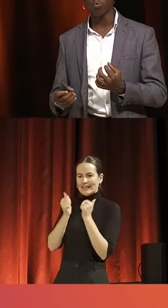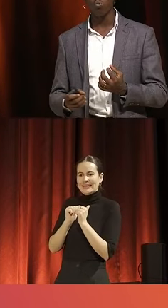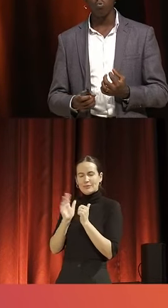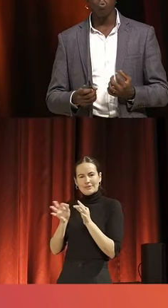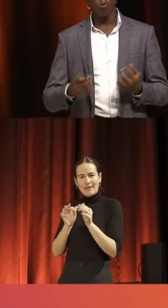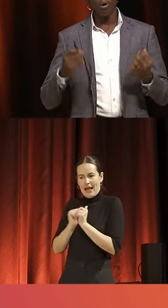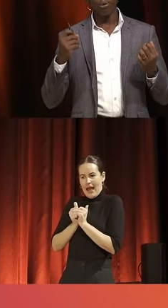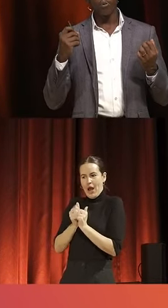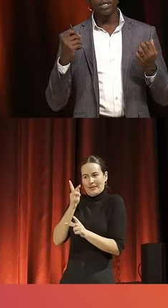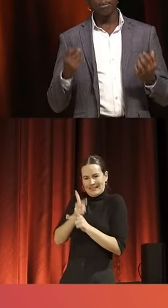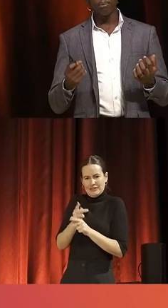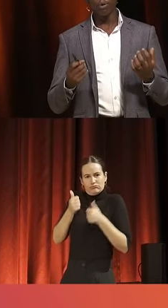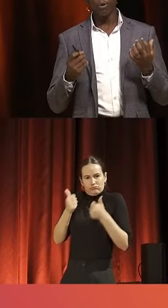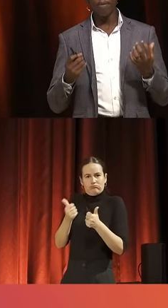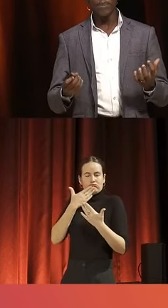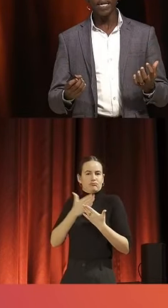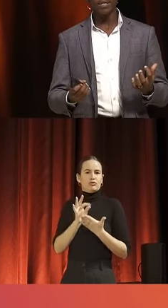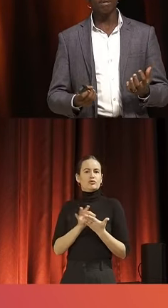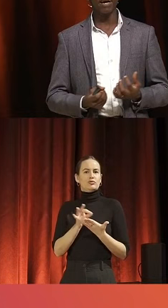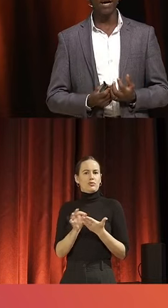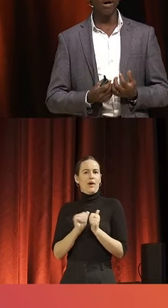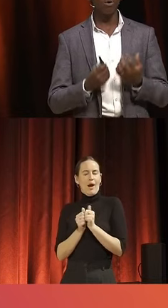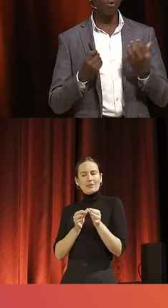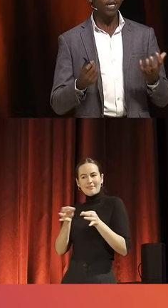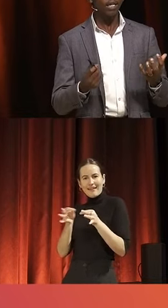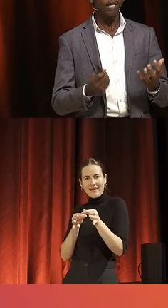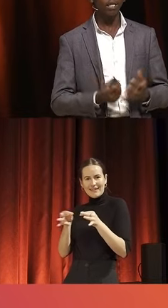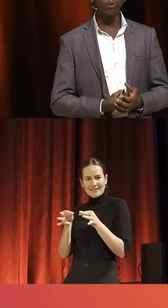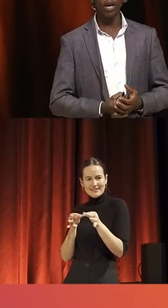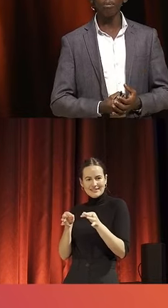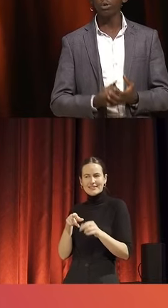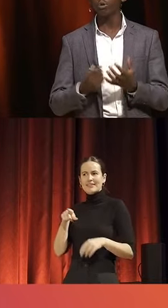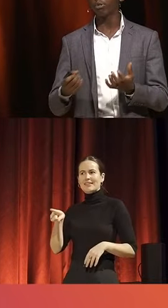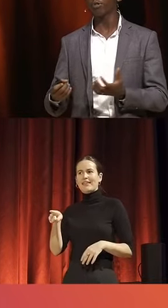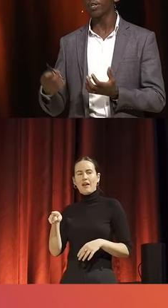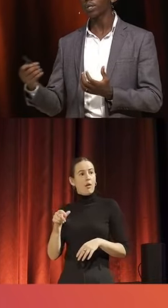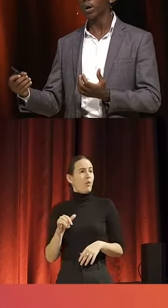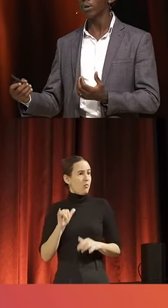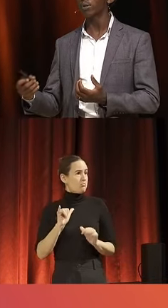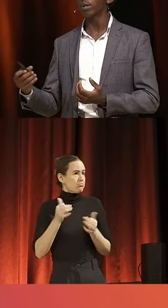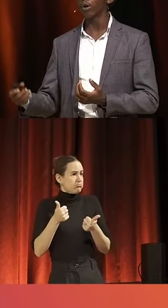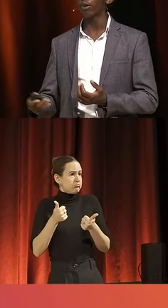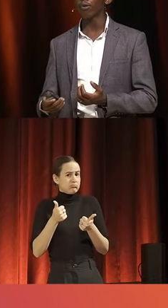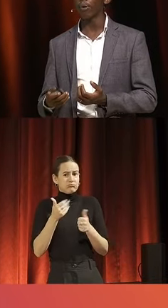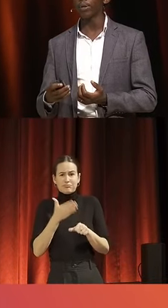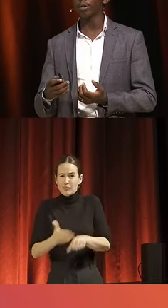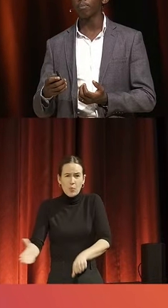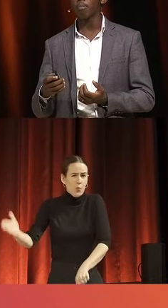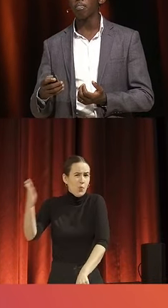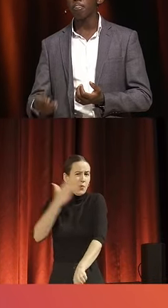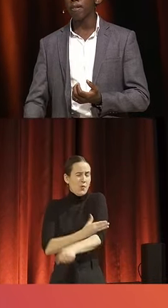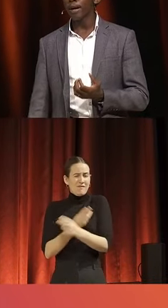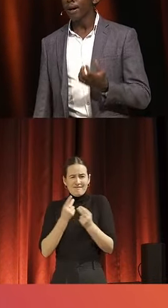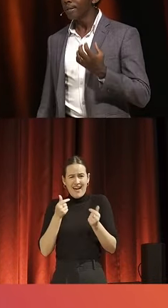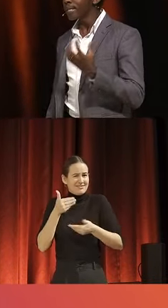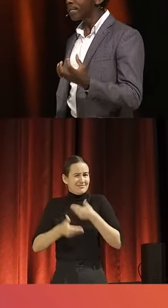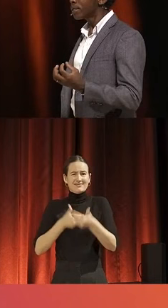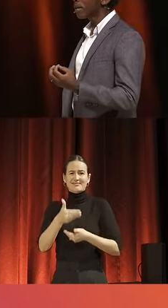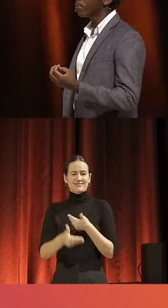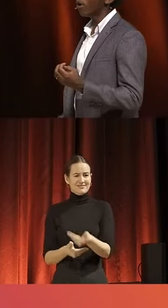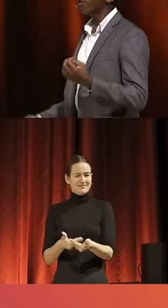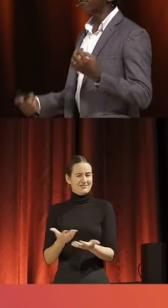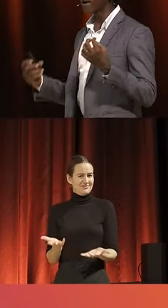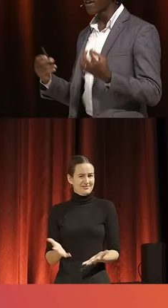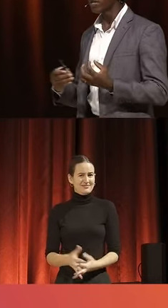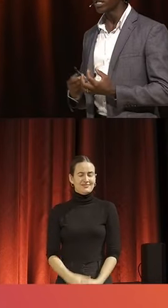score, we were amazed by how quickly they were able to improve their scores going forward. The